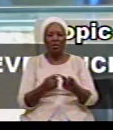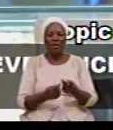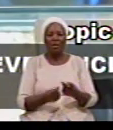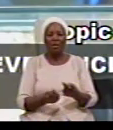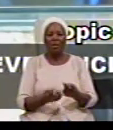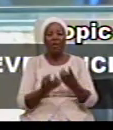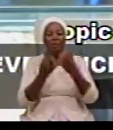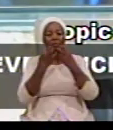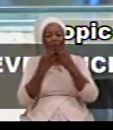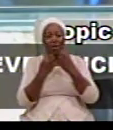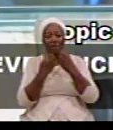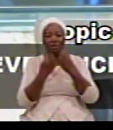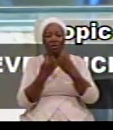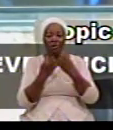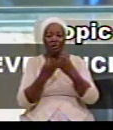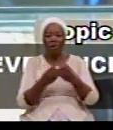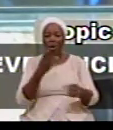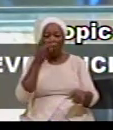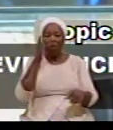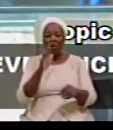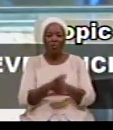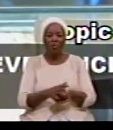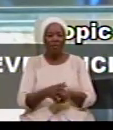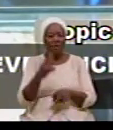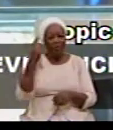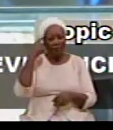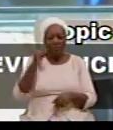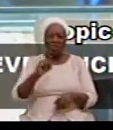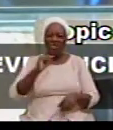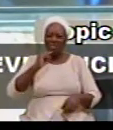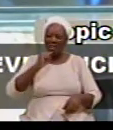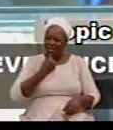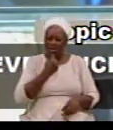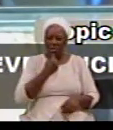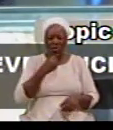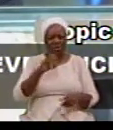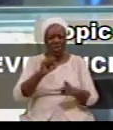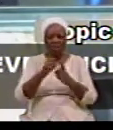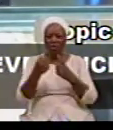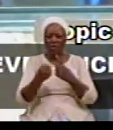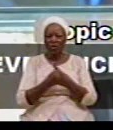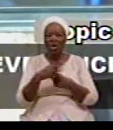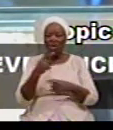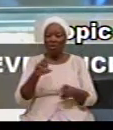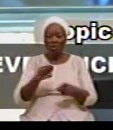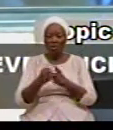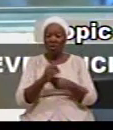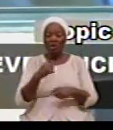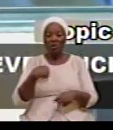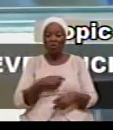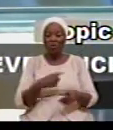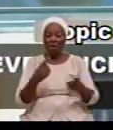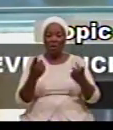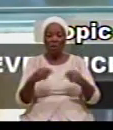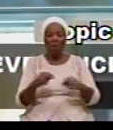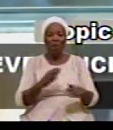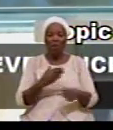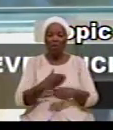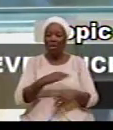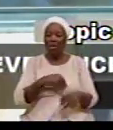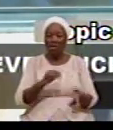promises for adverse situations. The situations we come across, they're the crossroads of